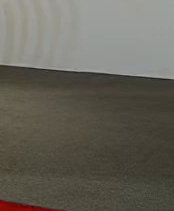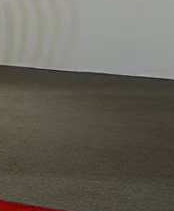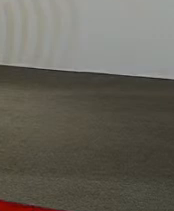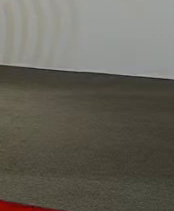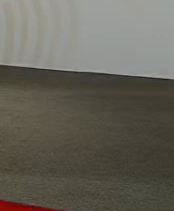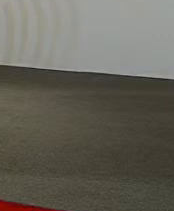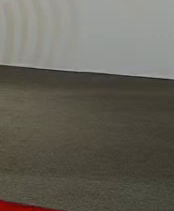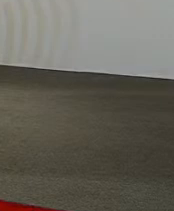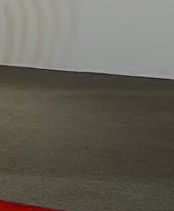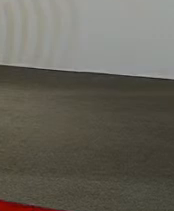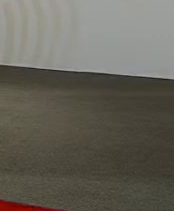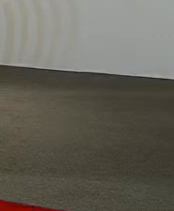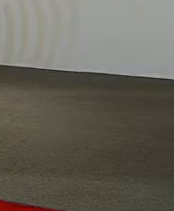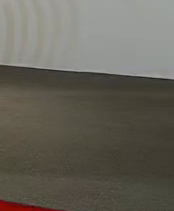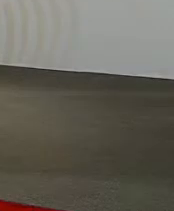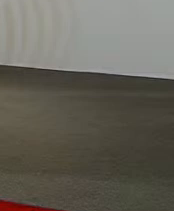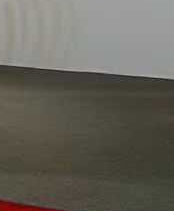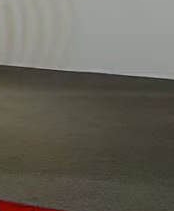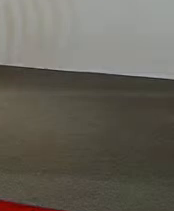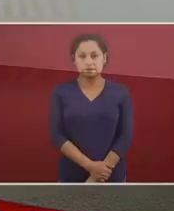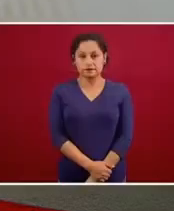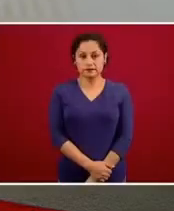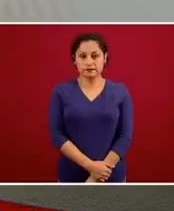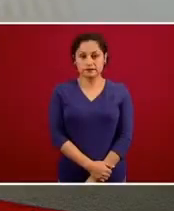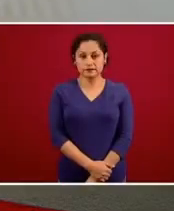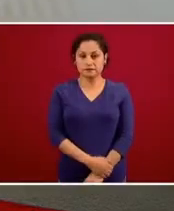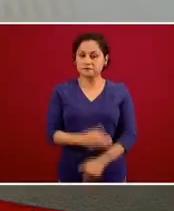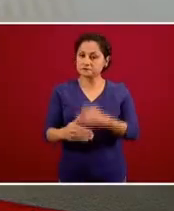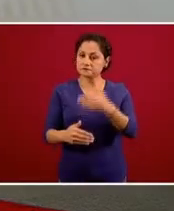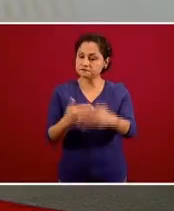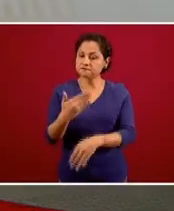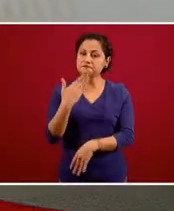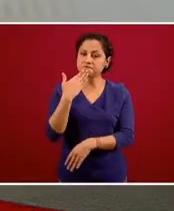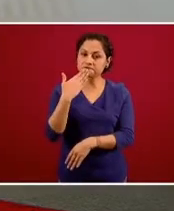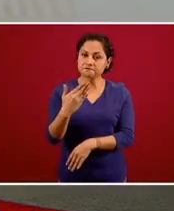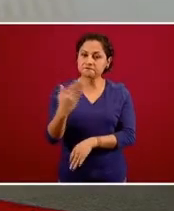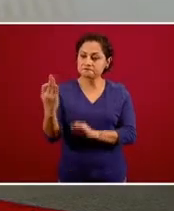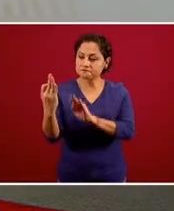Vamos bien y vamos a terminar mejor. Muchas gracias. We're doing good, and